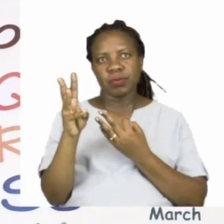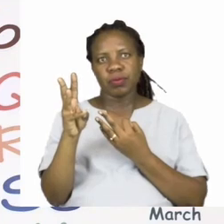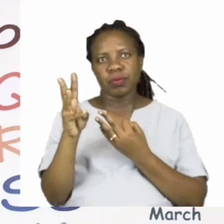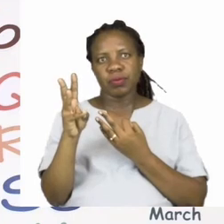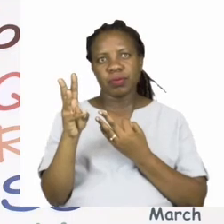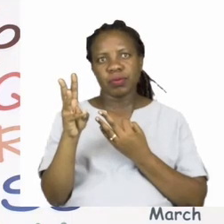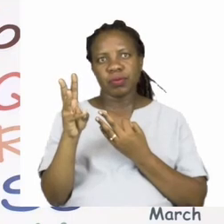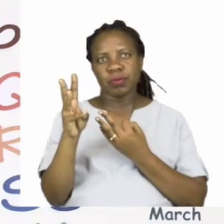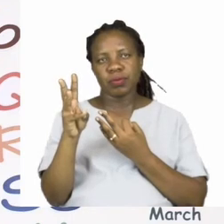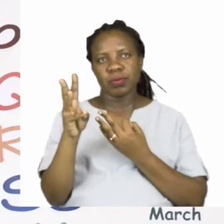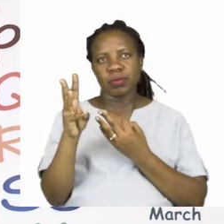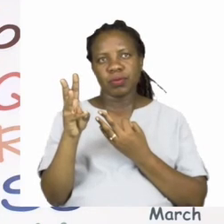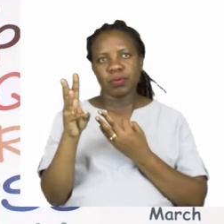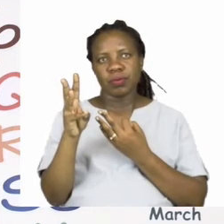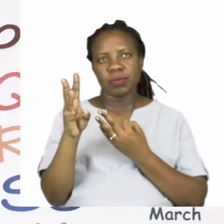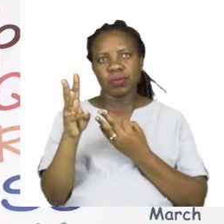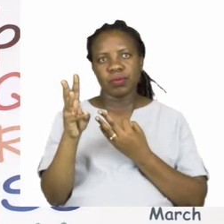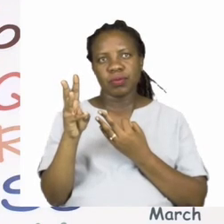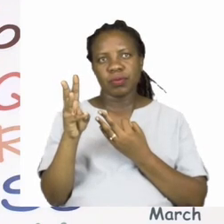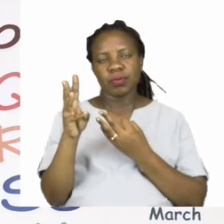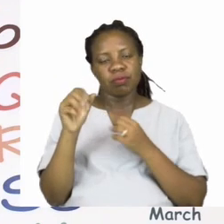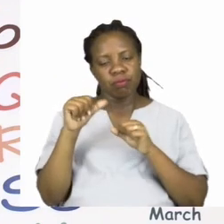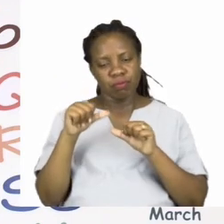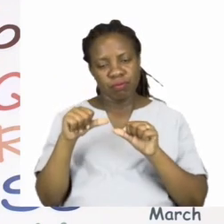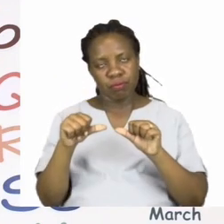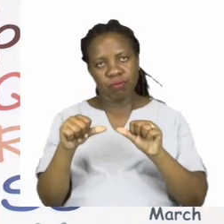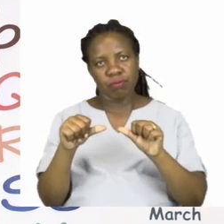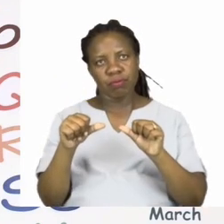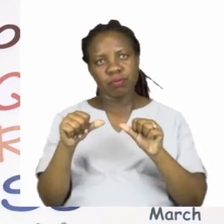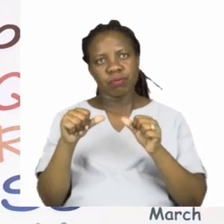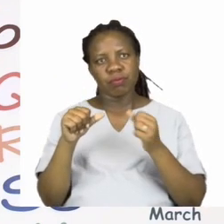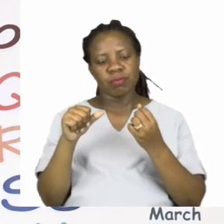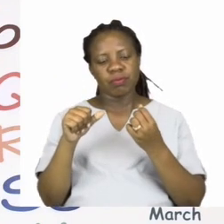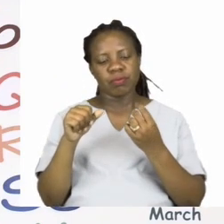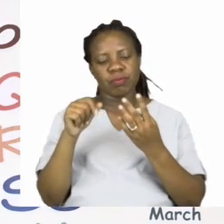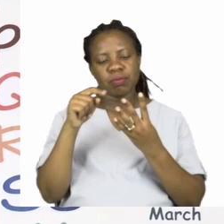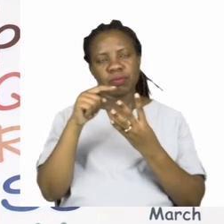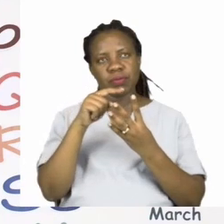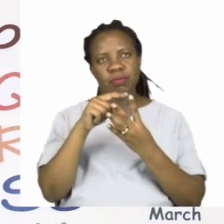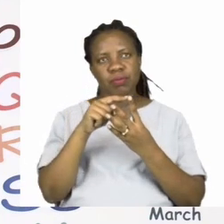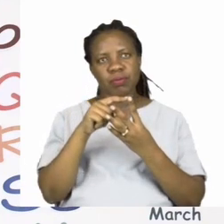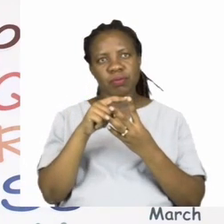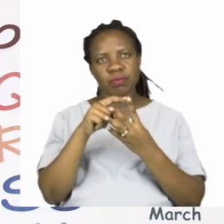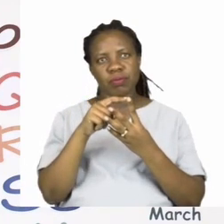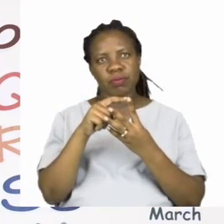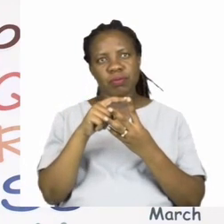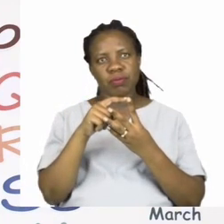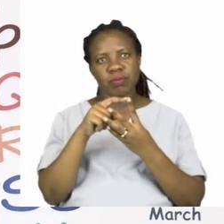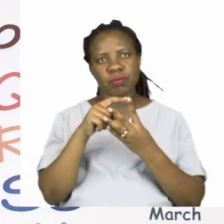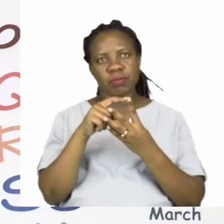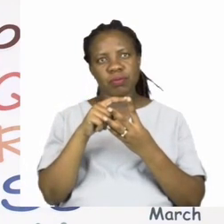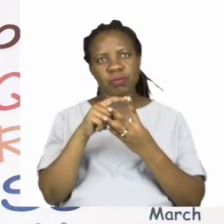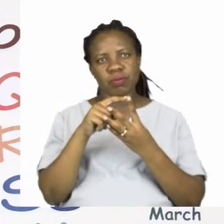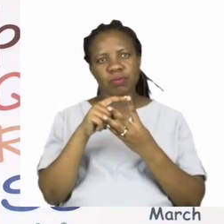timesing. So we need to move on. 2,